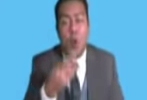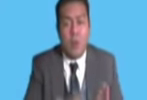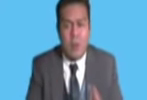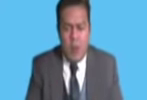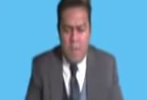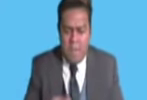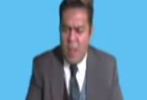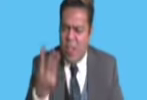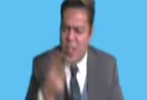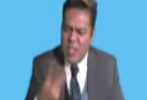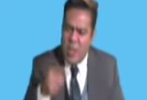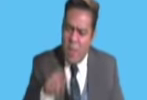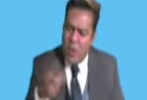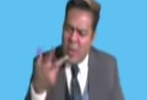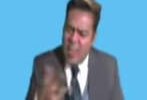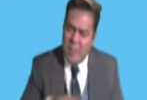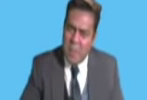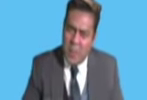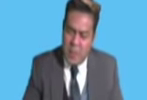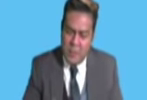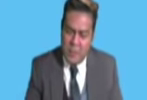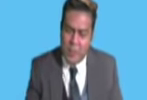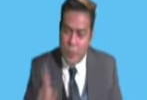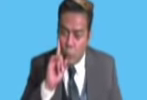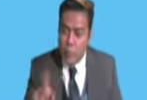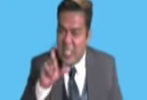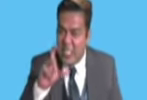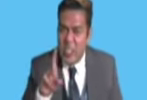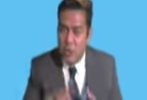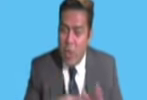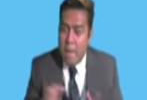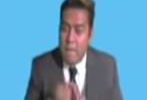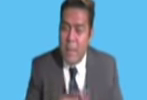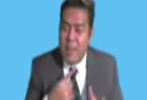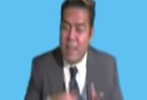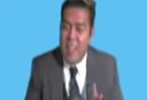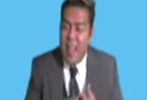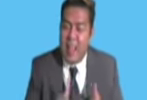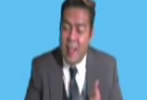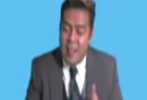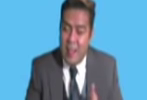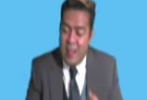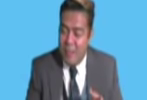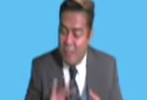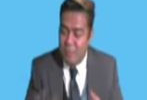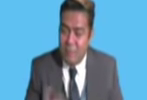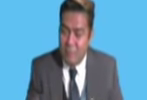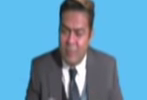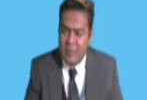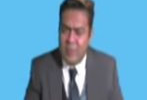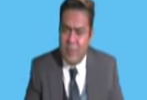about 13.8 million to CJ Patel. And if the current trend continues in the